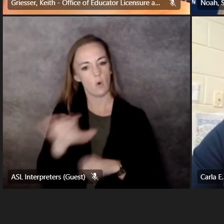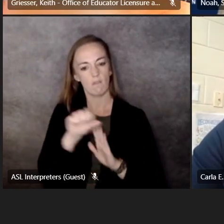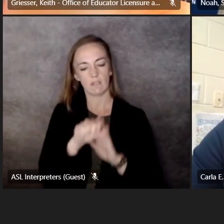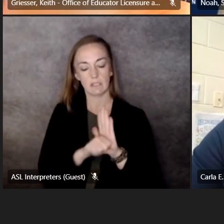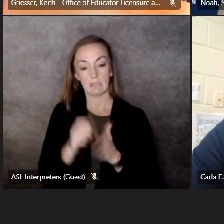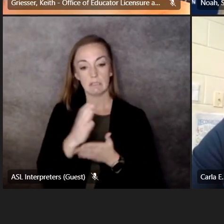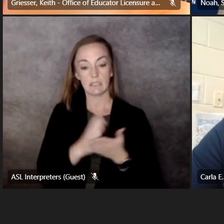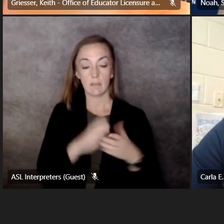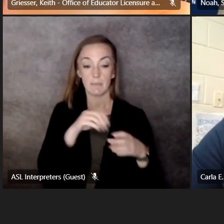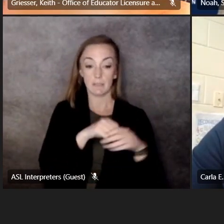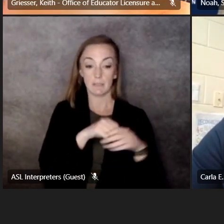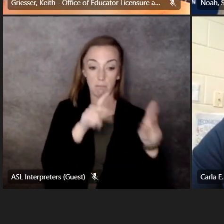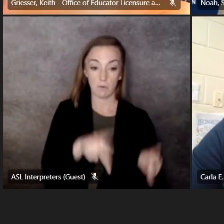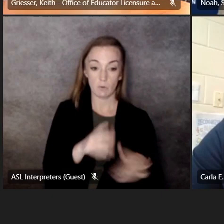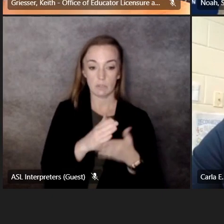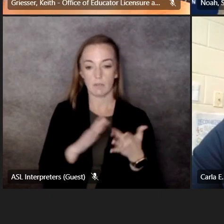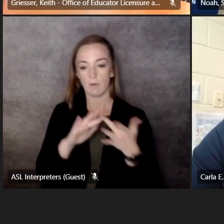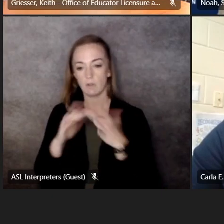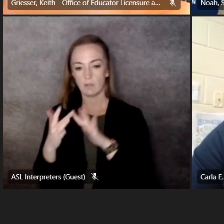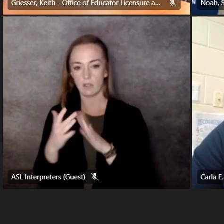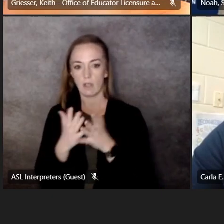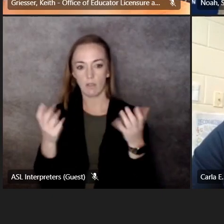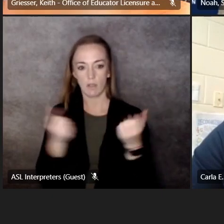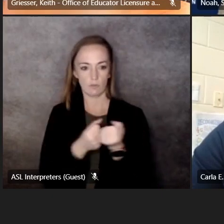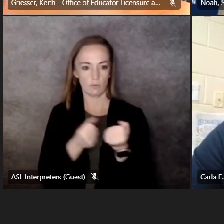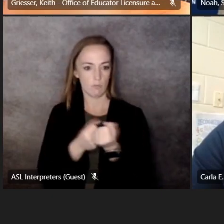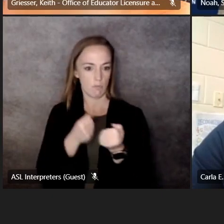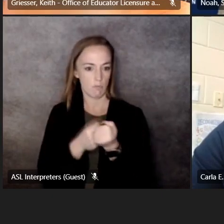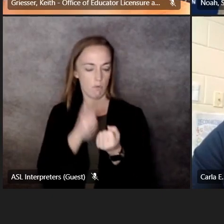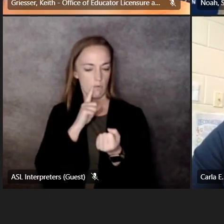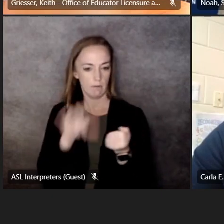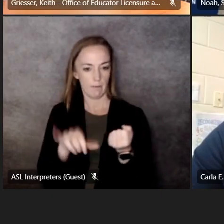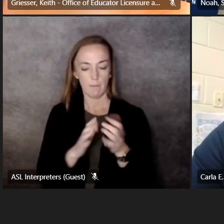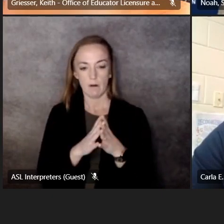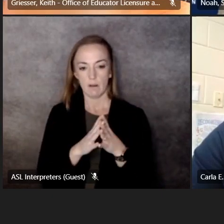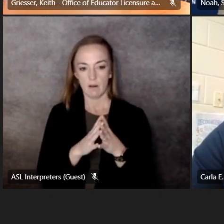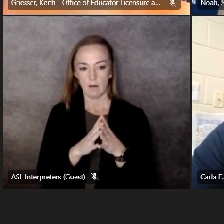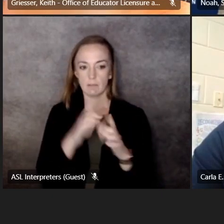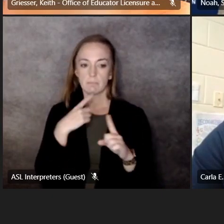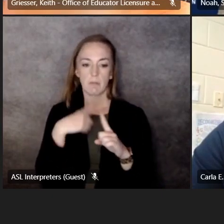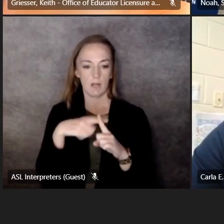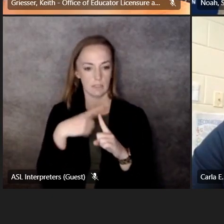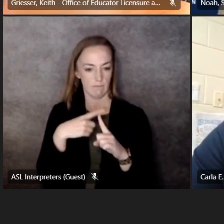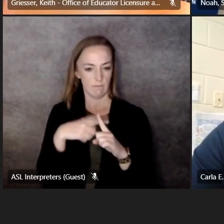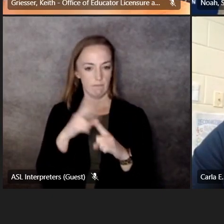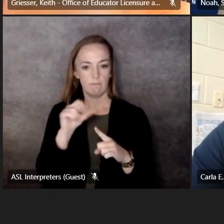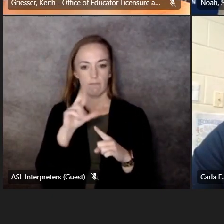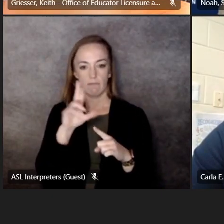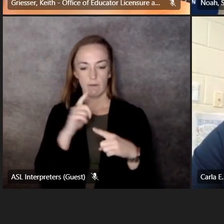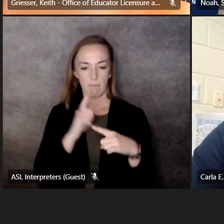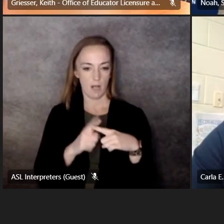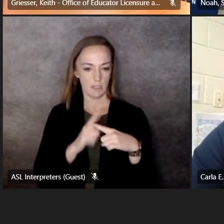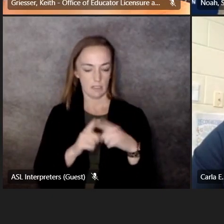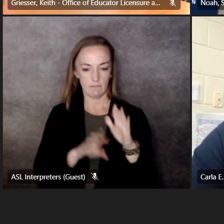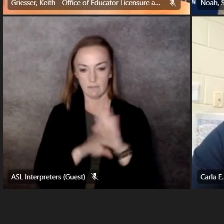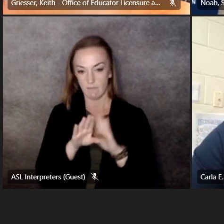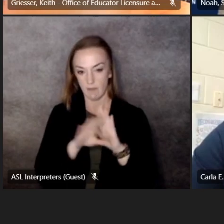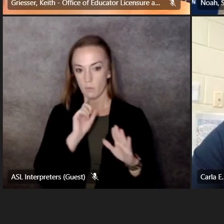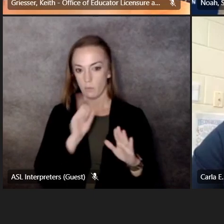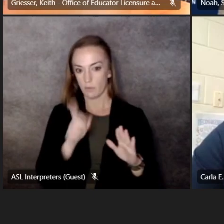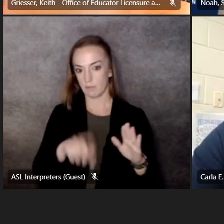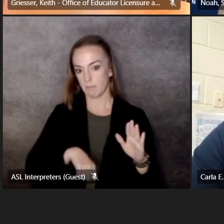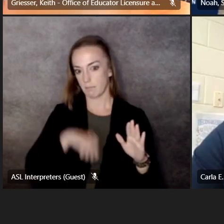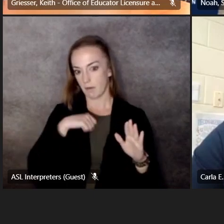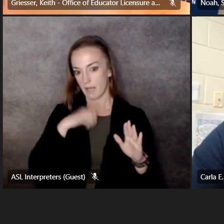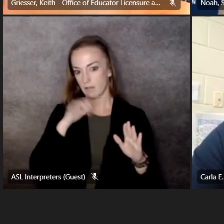some of those are virtual, and lots of supports around it. So very positive development, and we're really proud of that partnership with